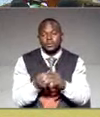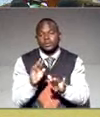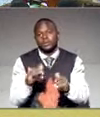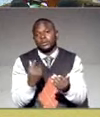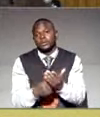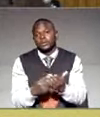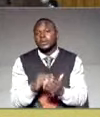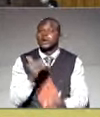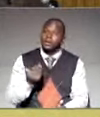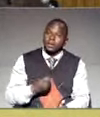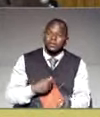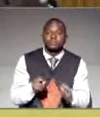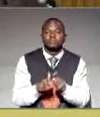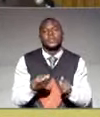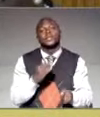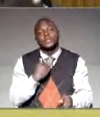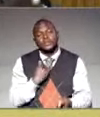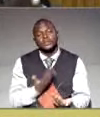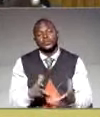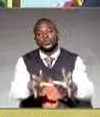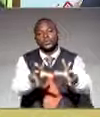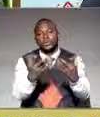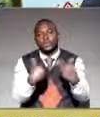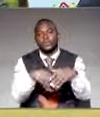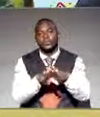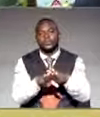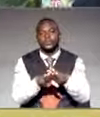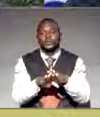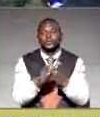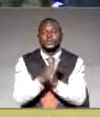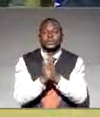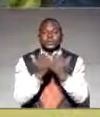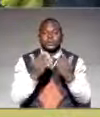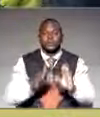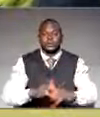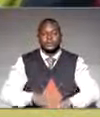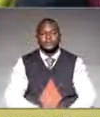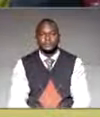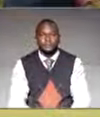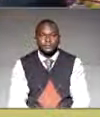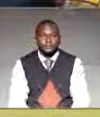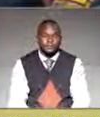Uganda had and still needs to embrace. Henry Okurut, UBC.